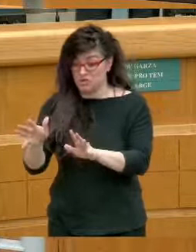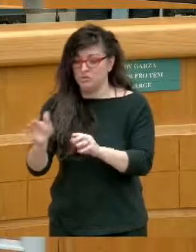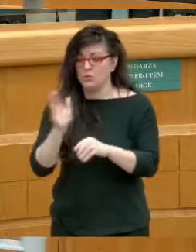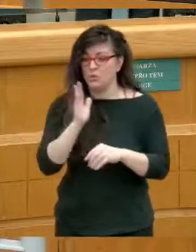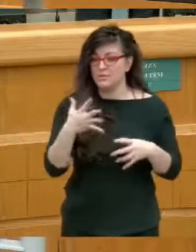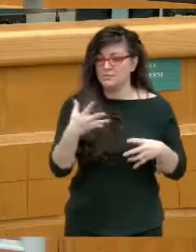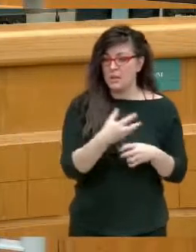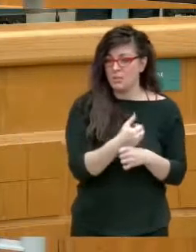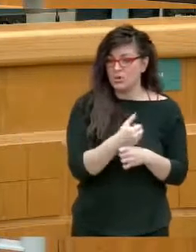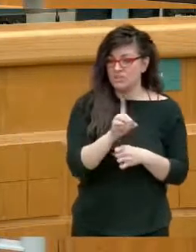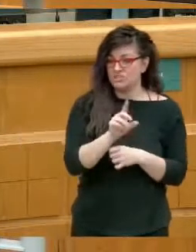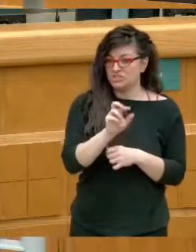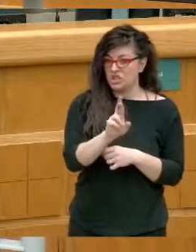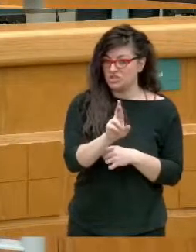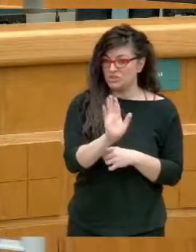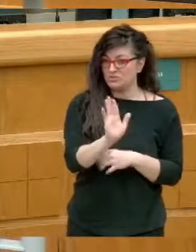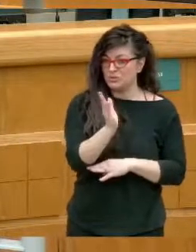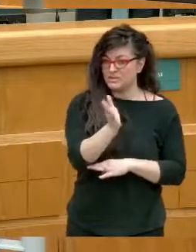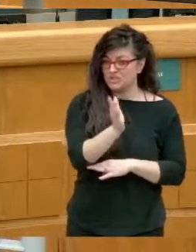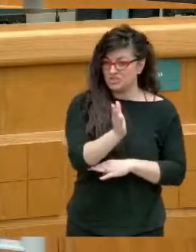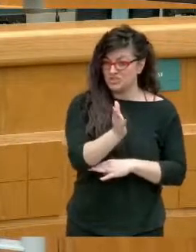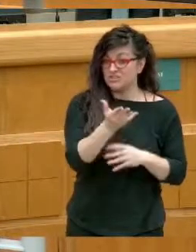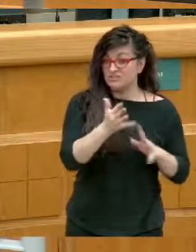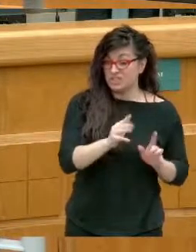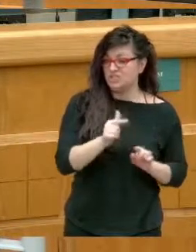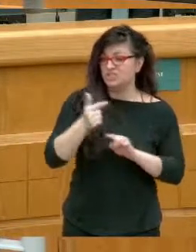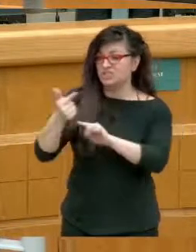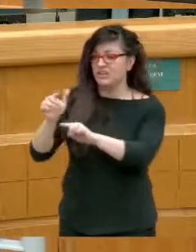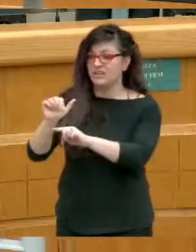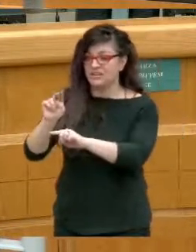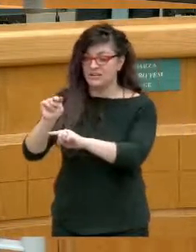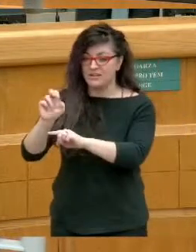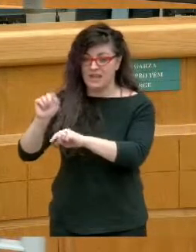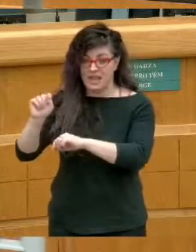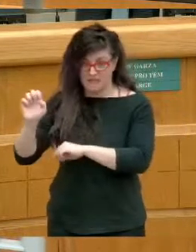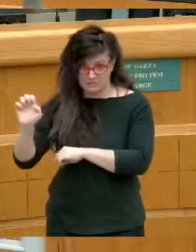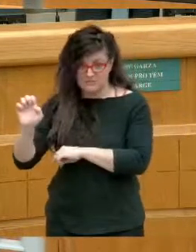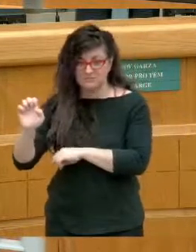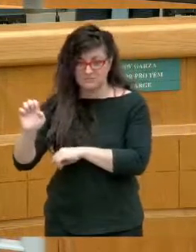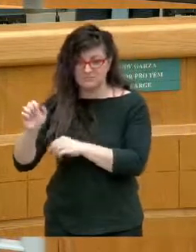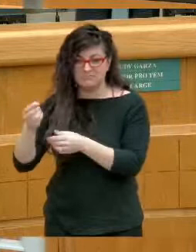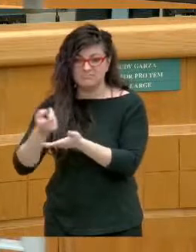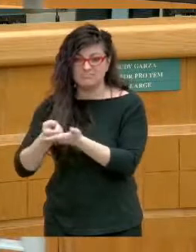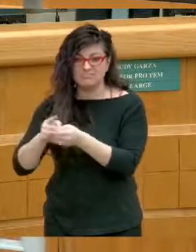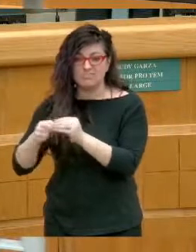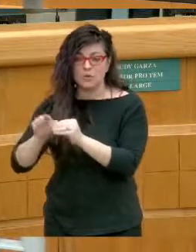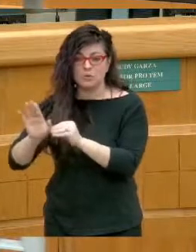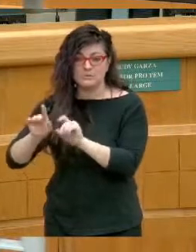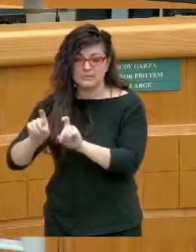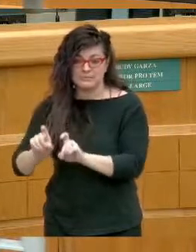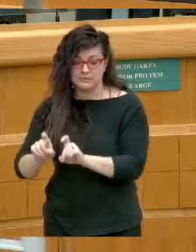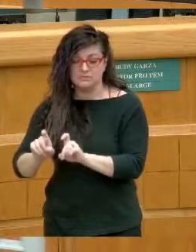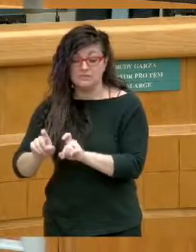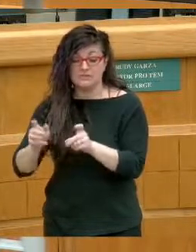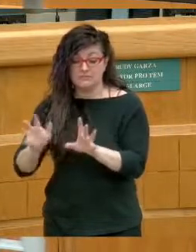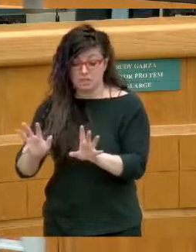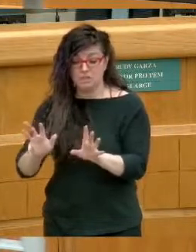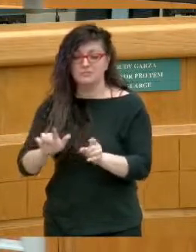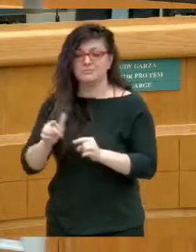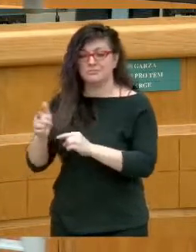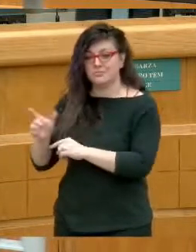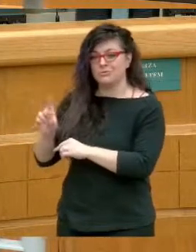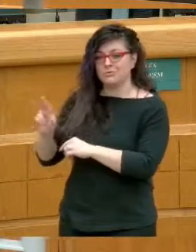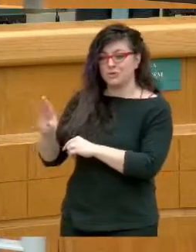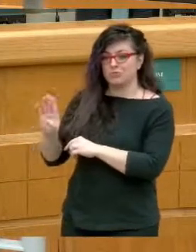and then we'll have Annette Rodriguez come up and just talk a little bit about testing, and then we'll turn the rest of the program over to Dr. Bird of